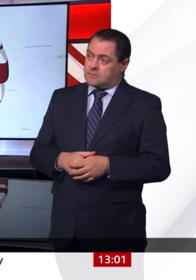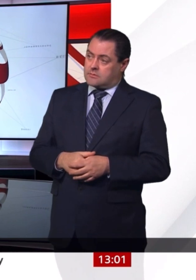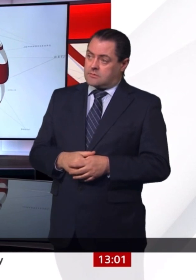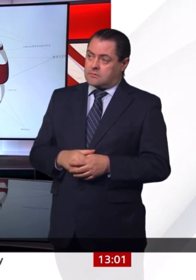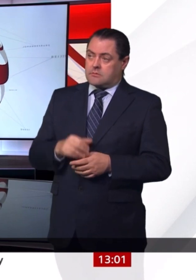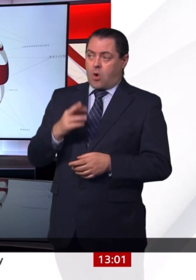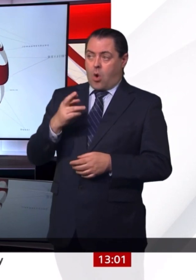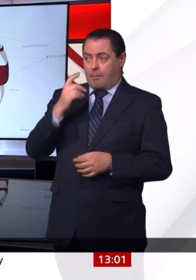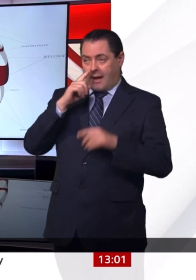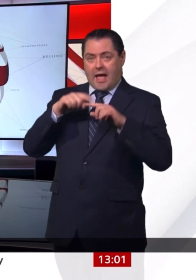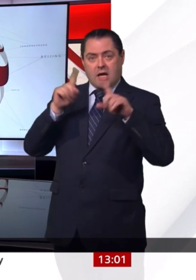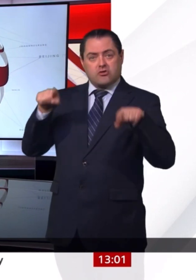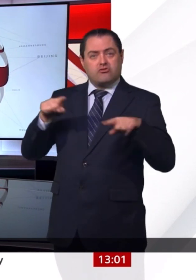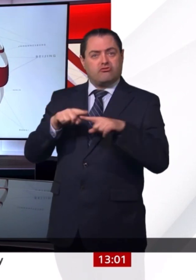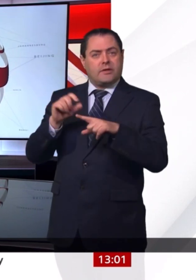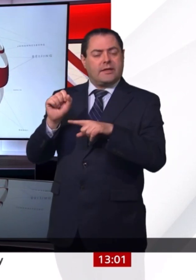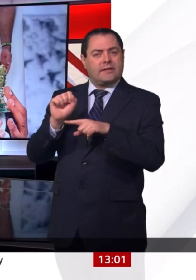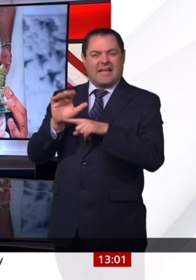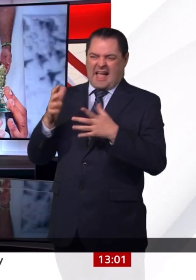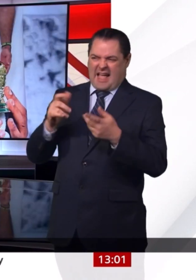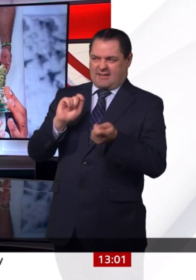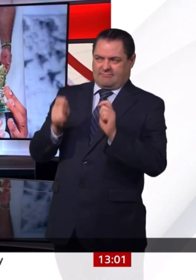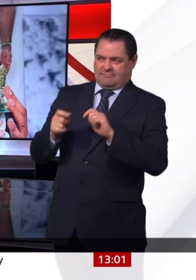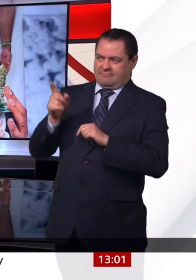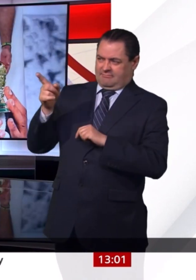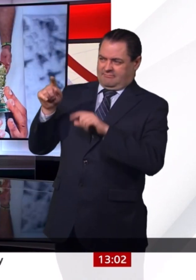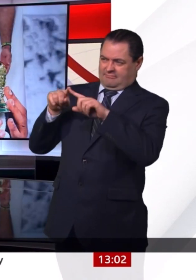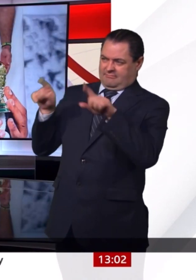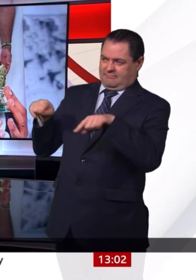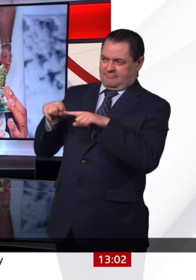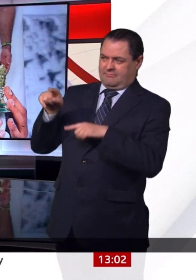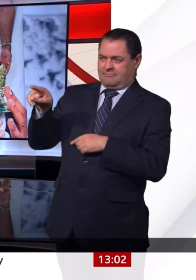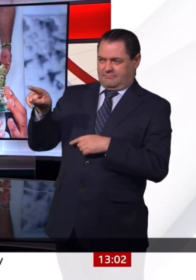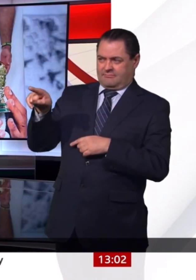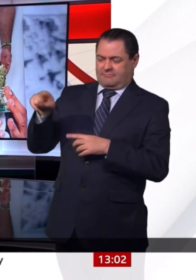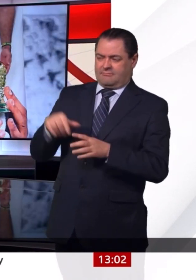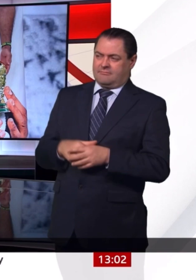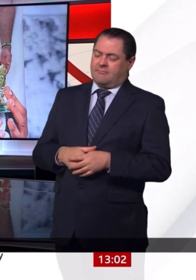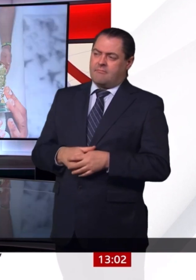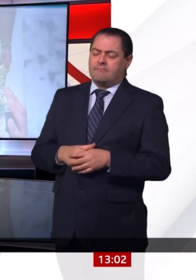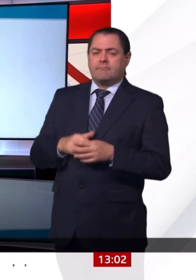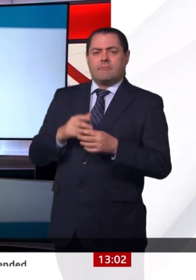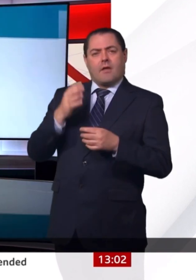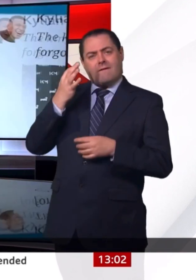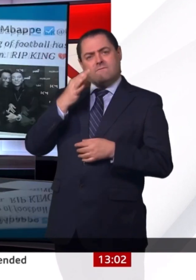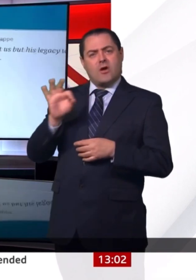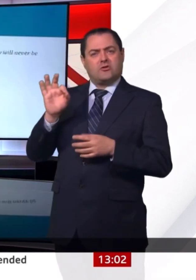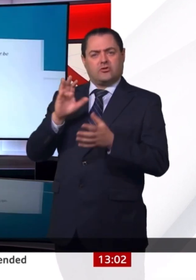screen, but we've still got them here for them. The French star Kylian Mbappé described Pelé as the king.